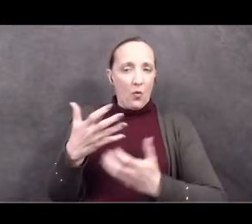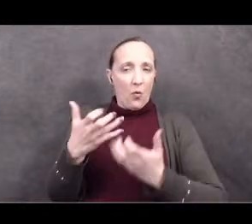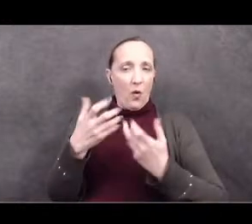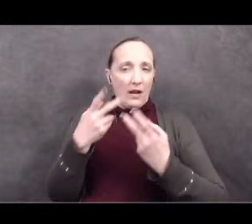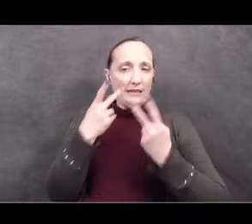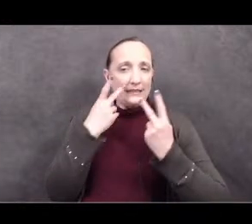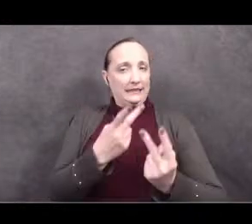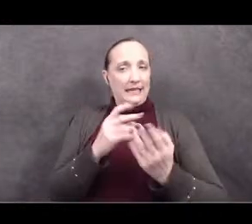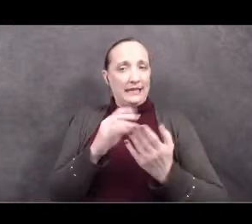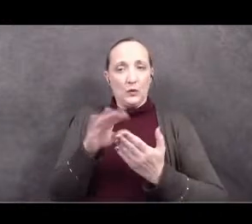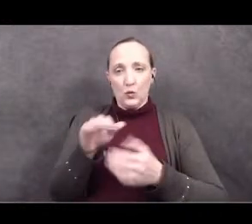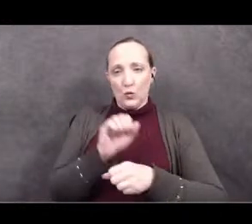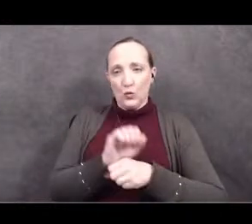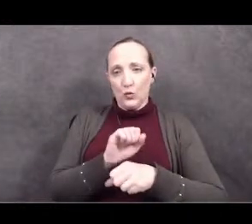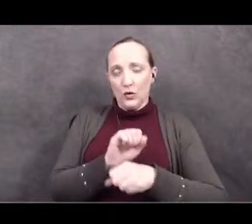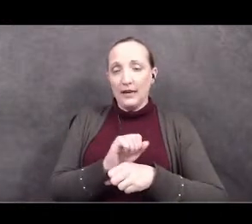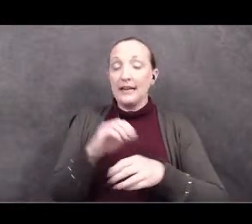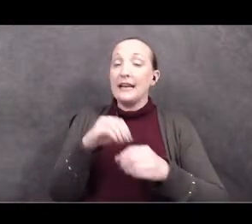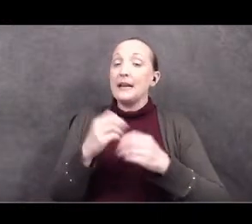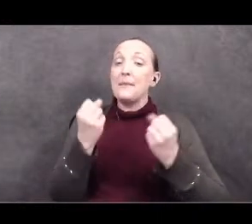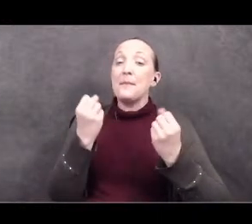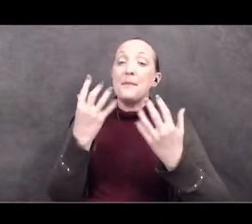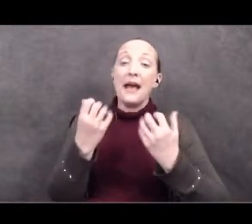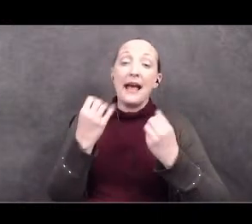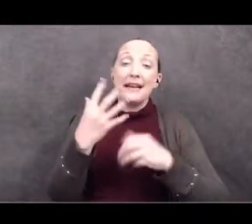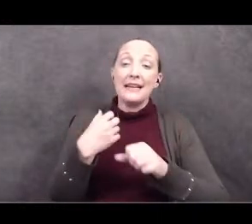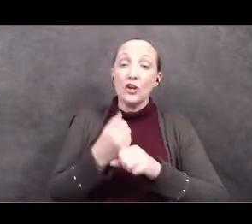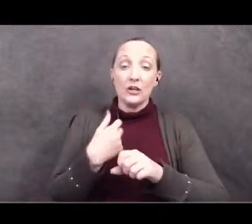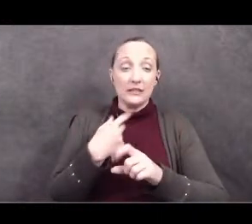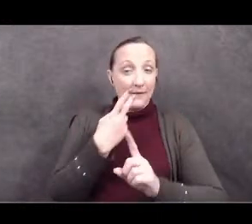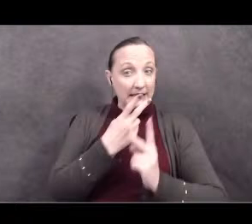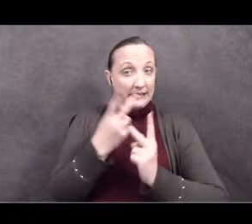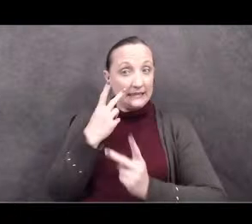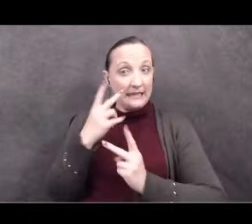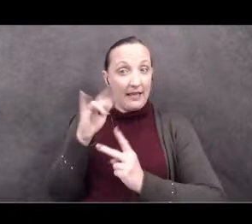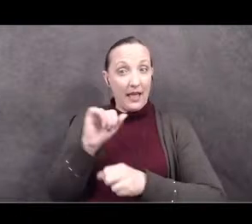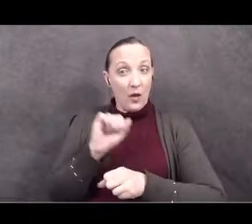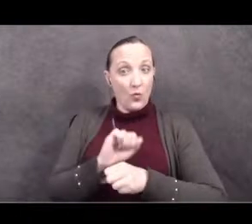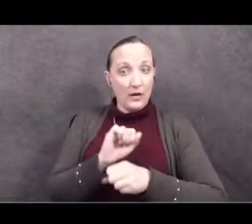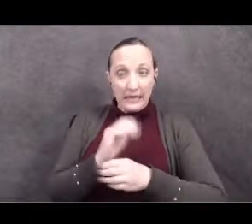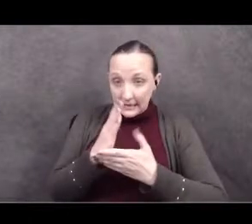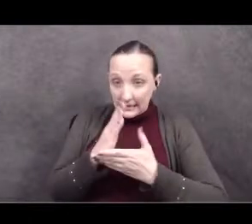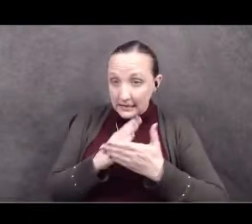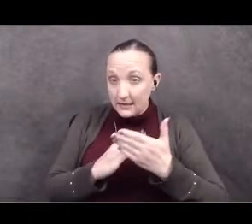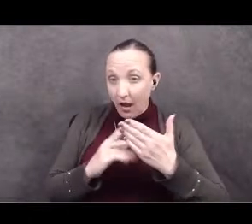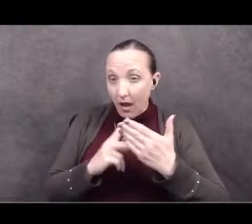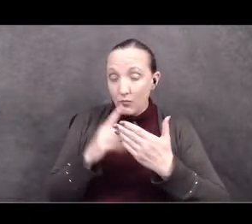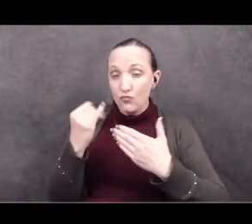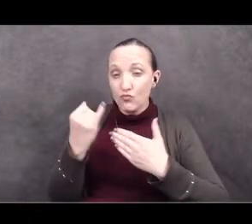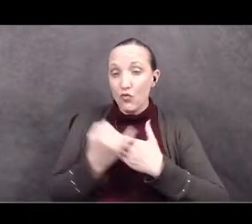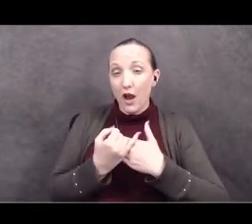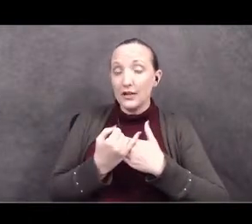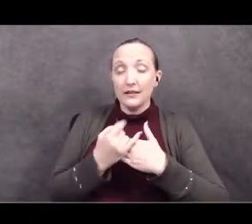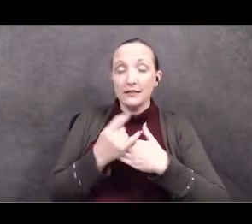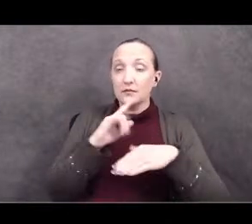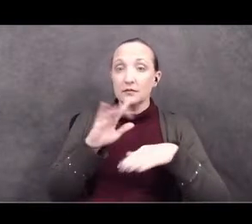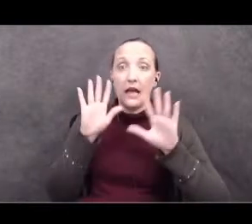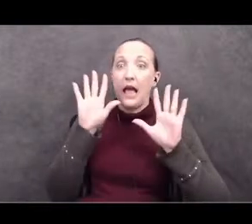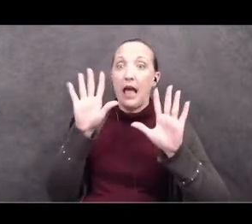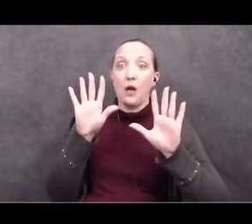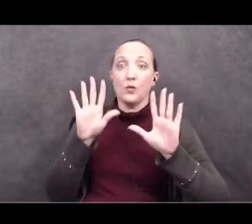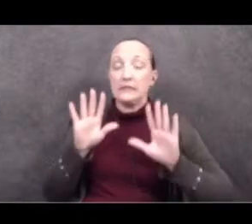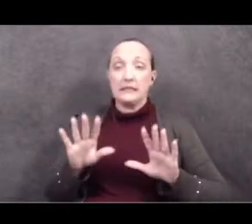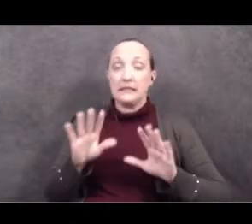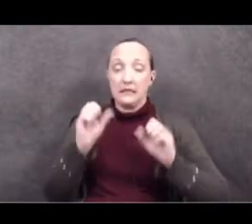uh and I'll just tell you uh in the many years that I've seen the work uh some of these projects will just are just outstanding and just